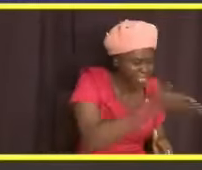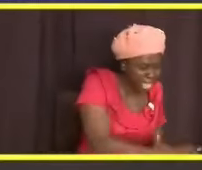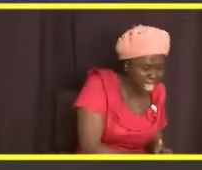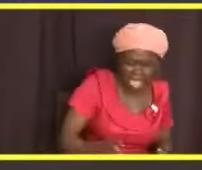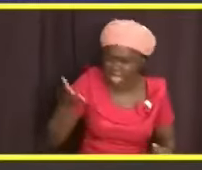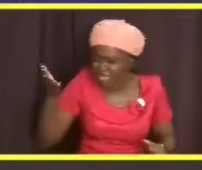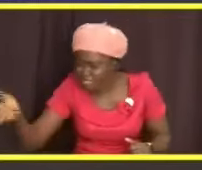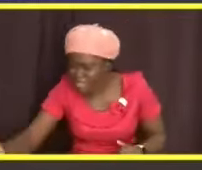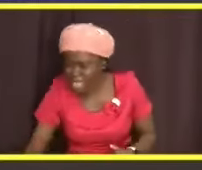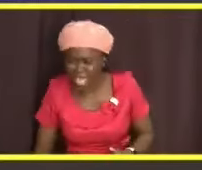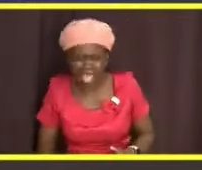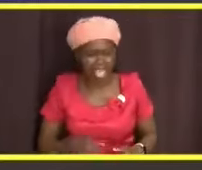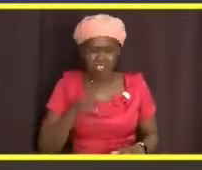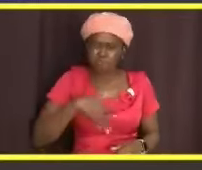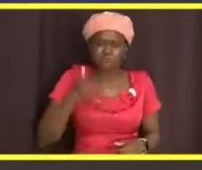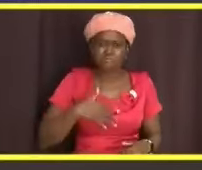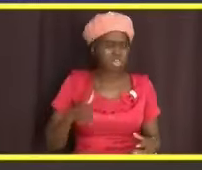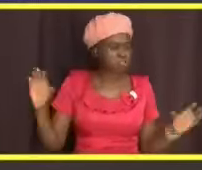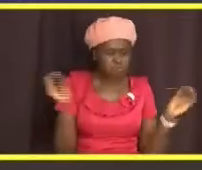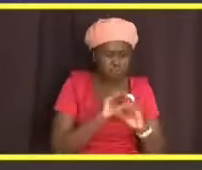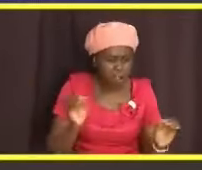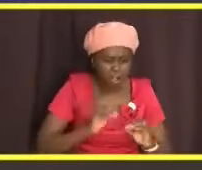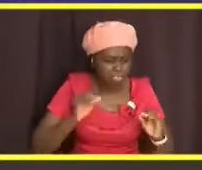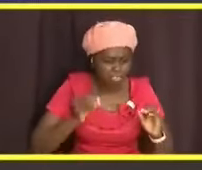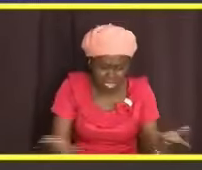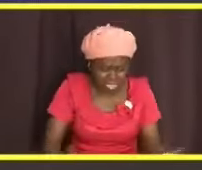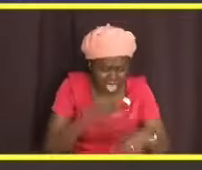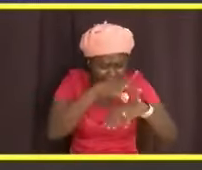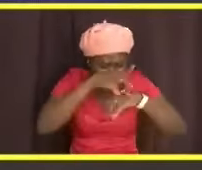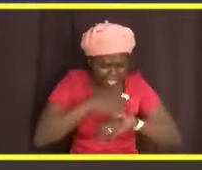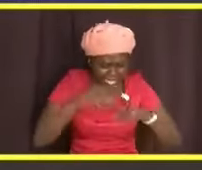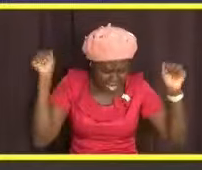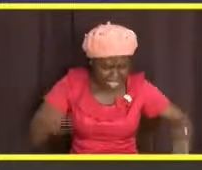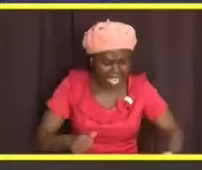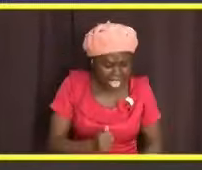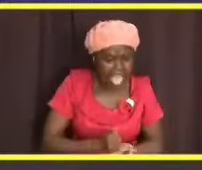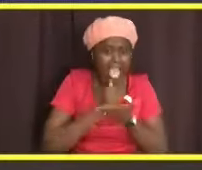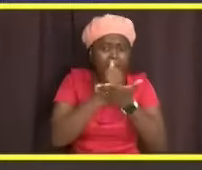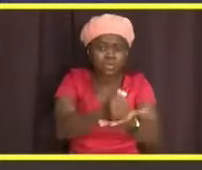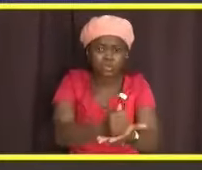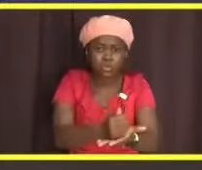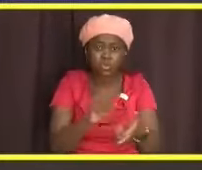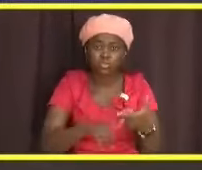that nobody on earth can help you handle,